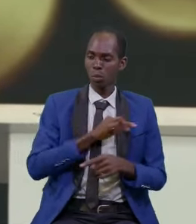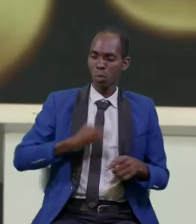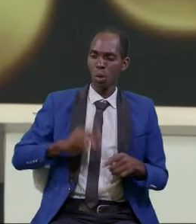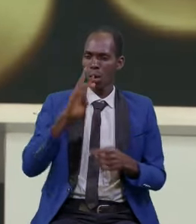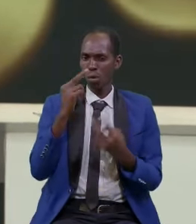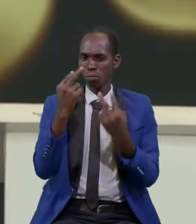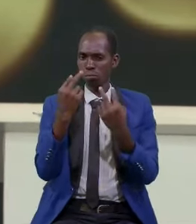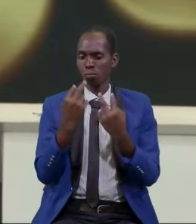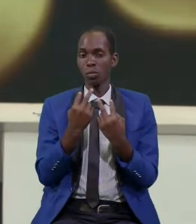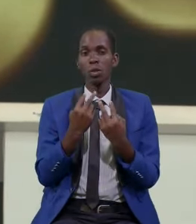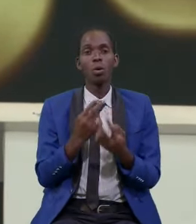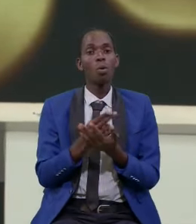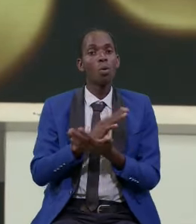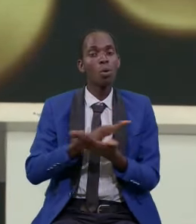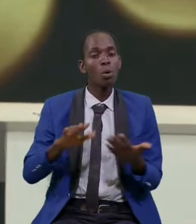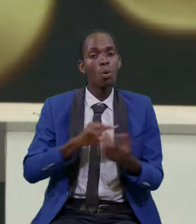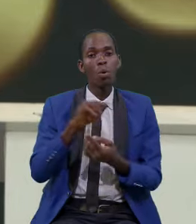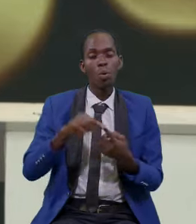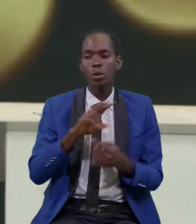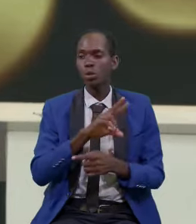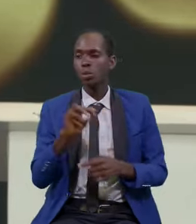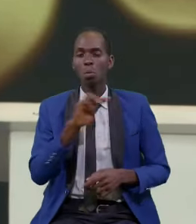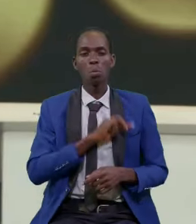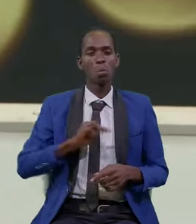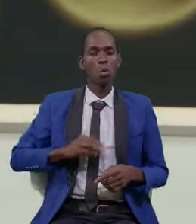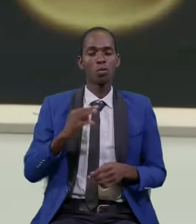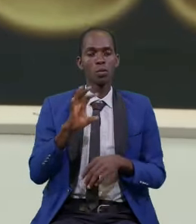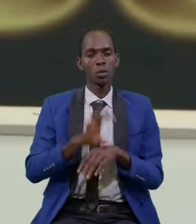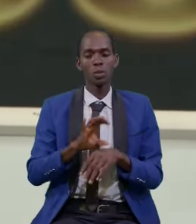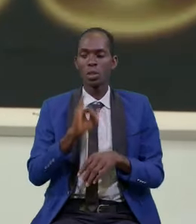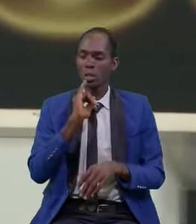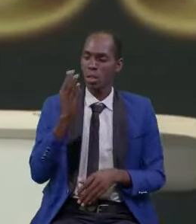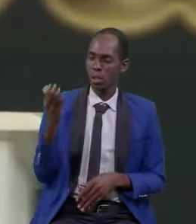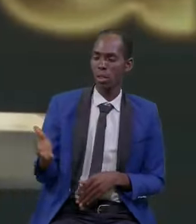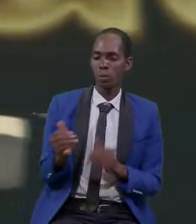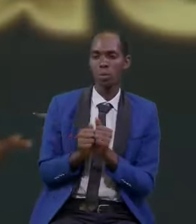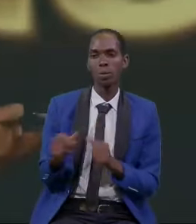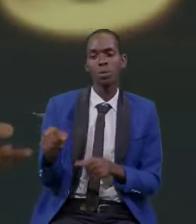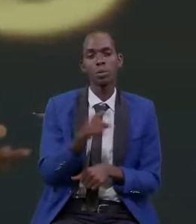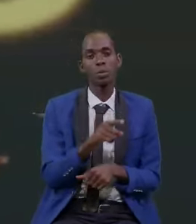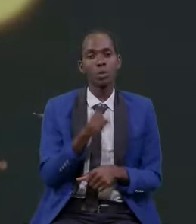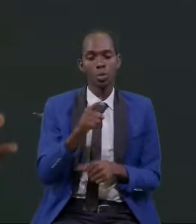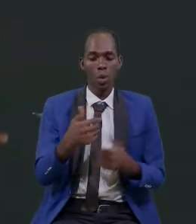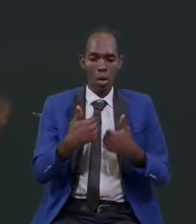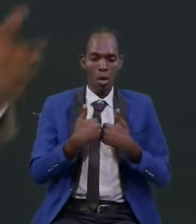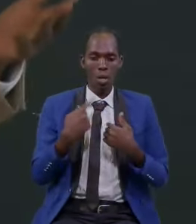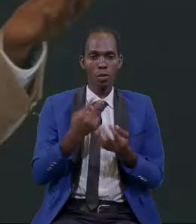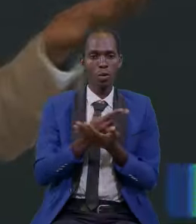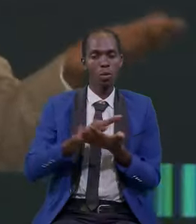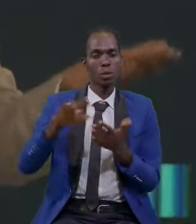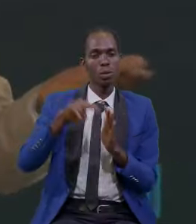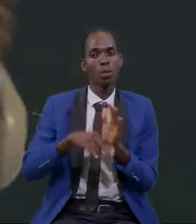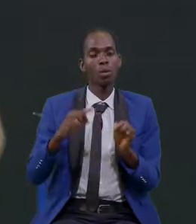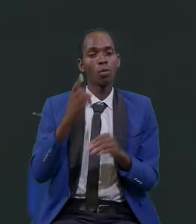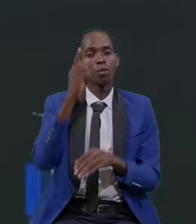holy when no member of the church is there. He carries the holiness of God with him. And